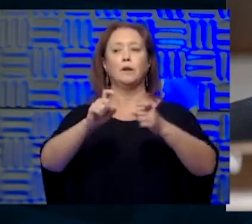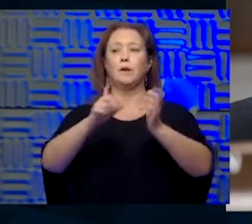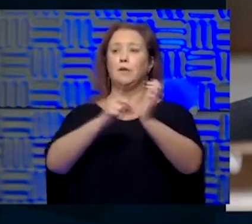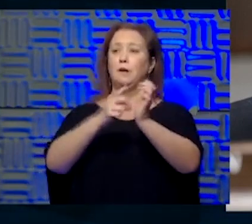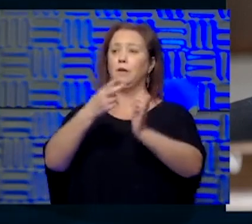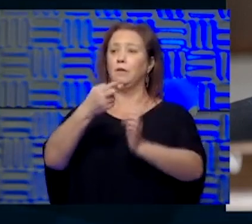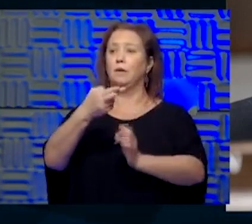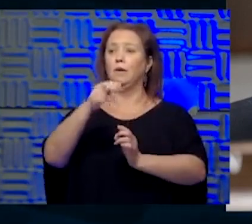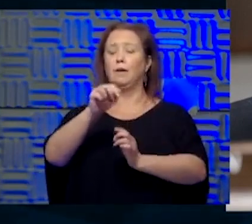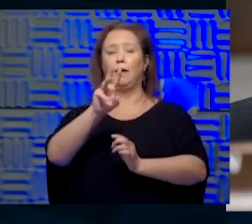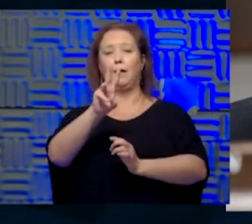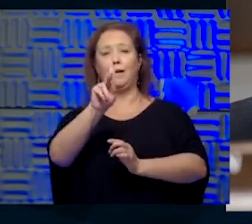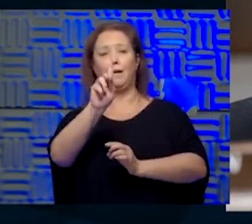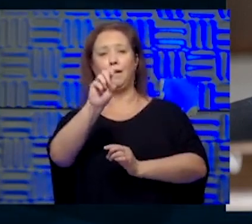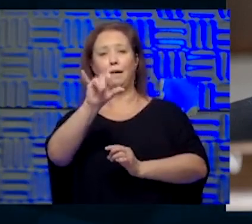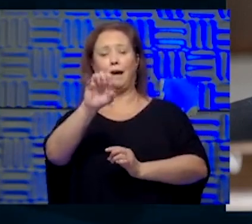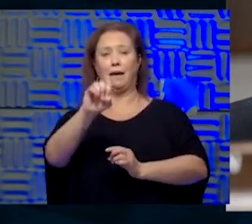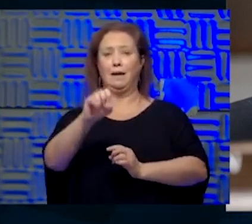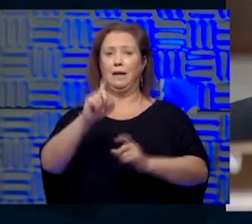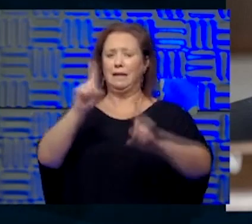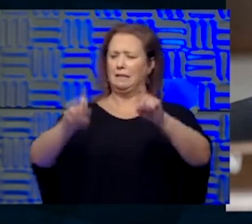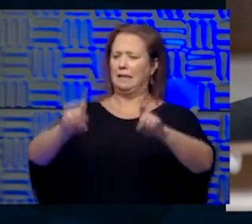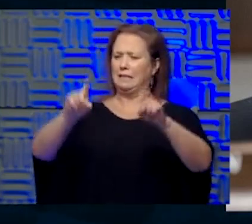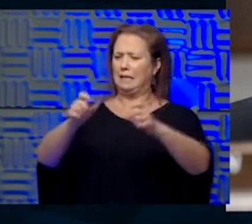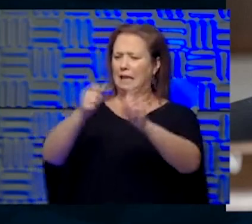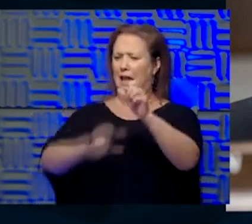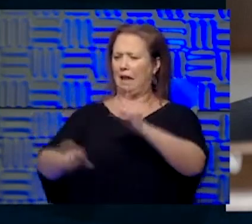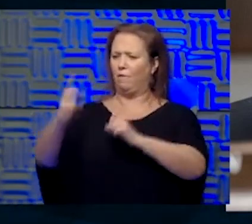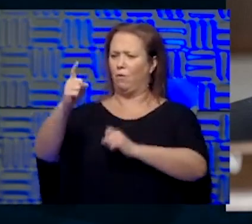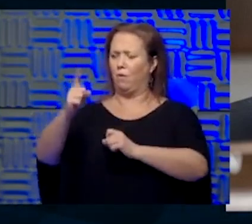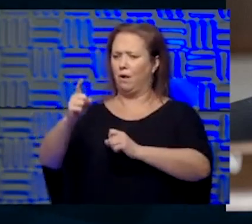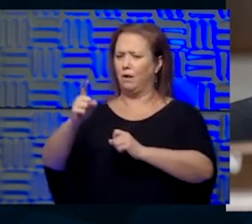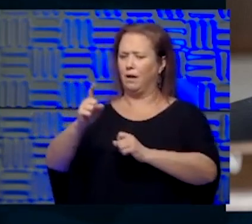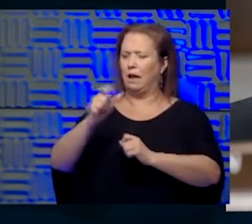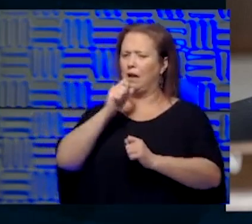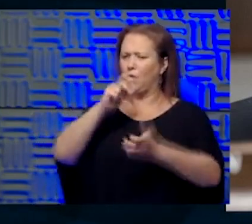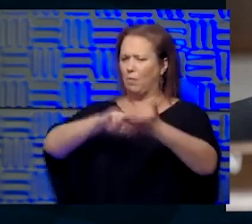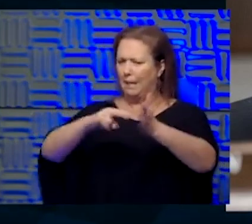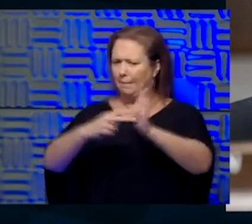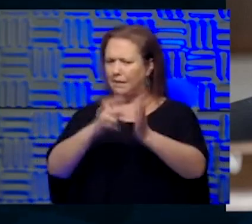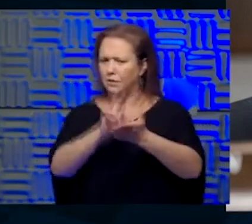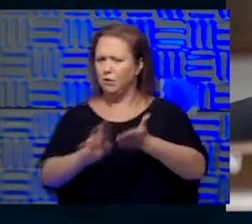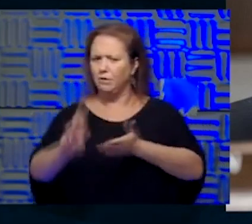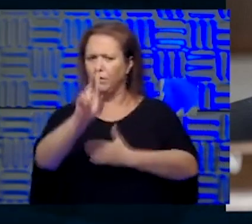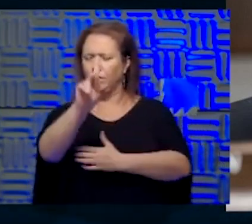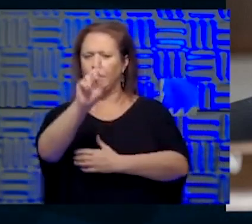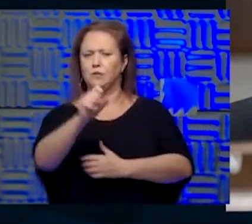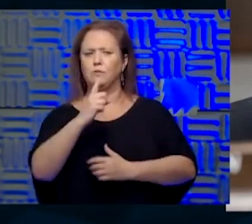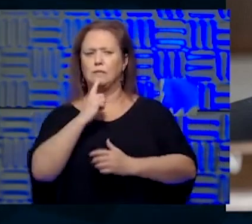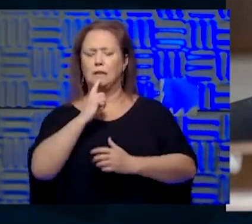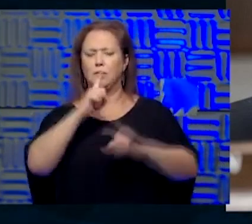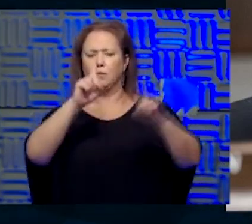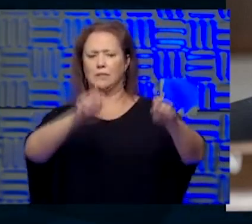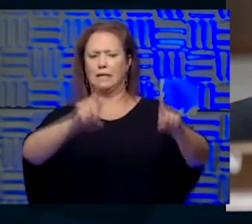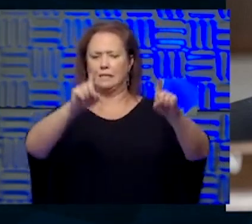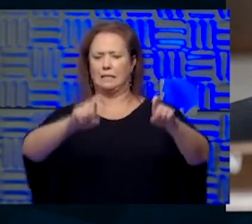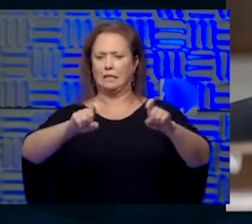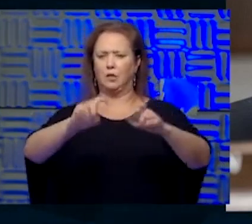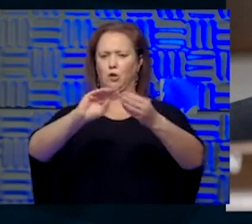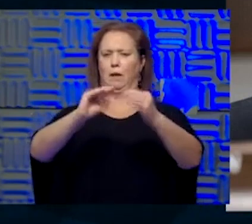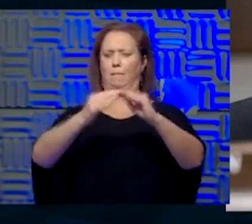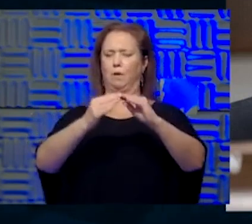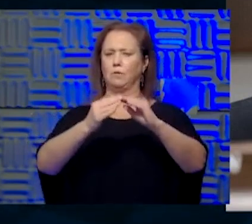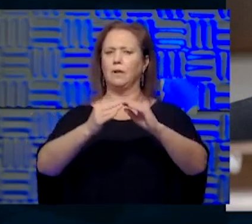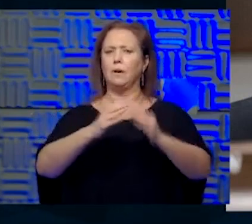you said something, testing everybody. That caught my attention, and I don't know exactly what that means at the University of Kansas when you were talking about your statistics.